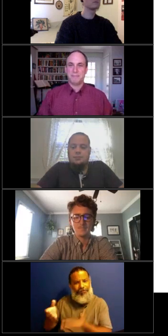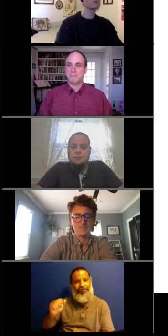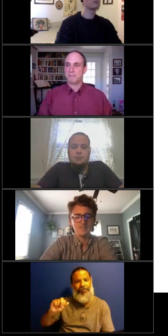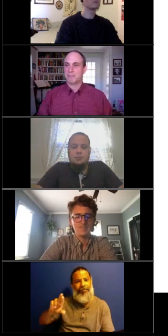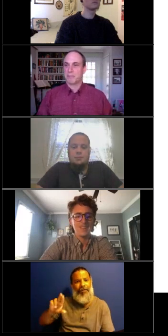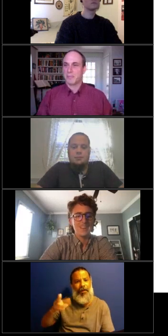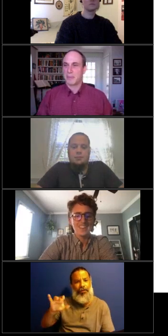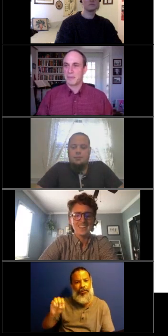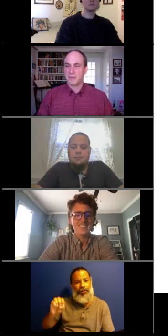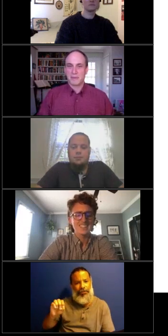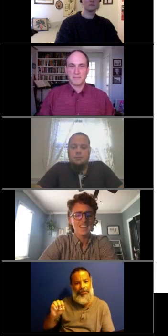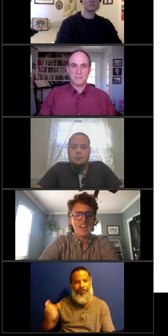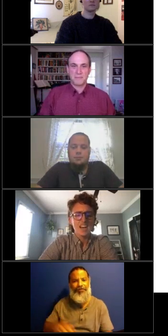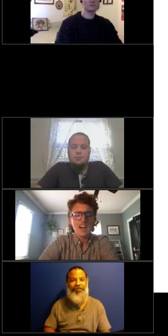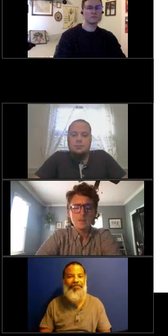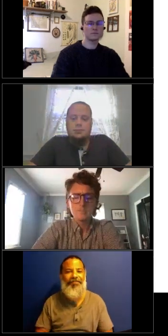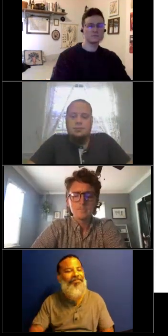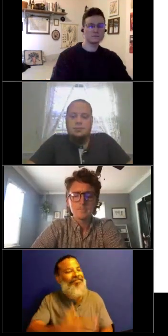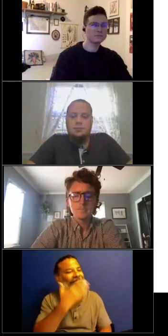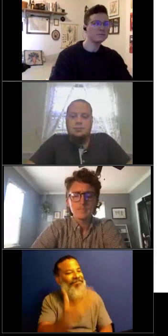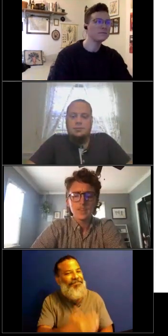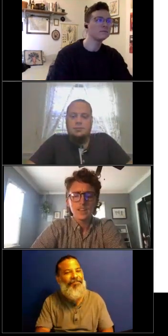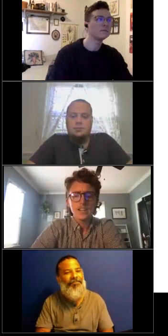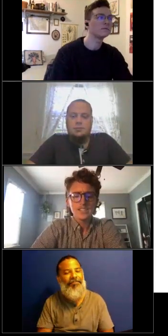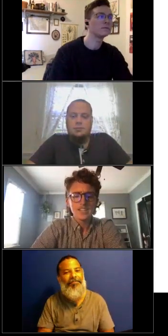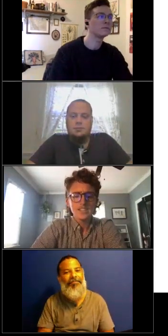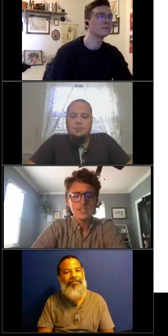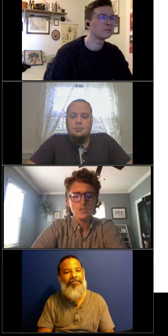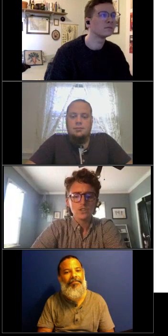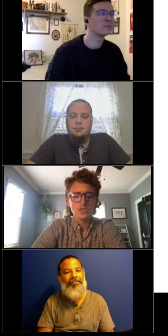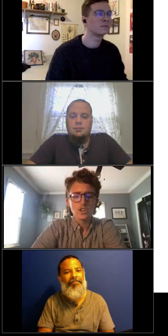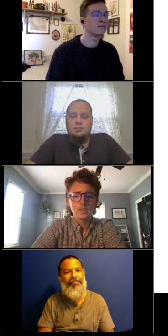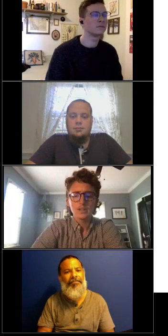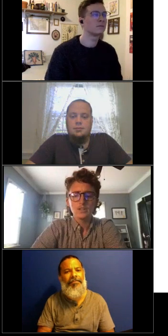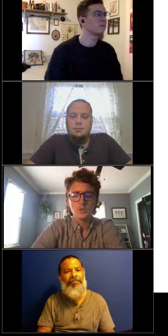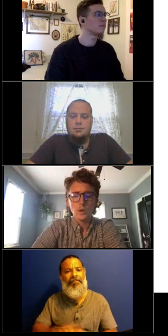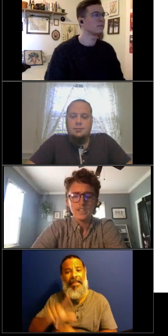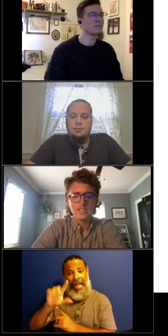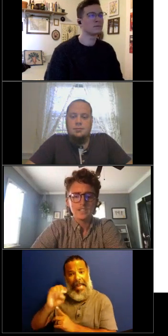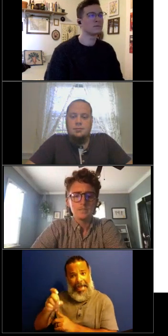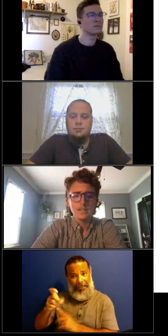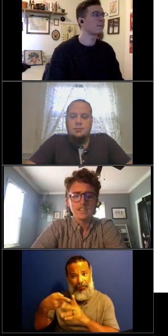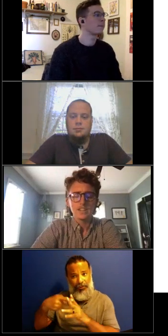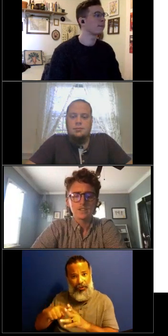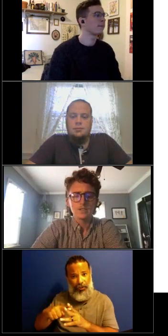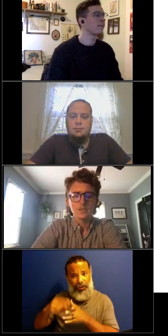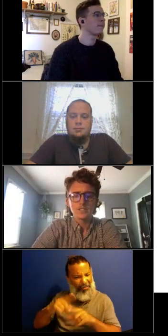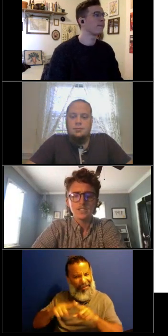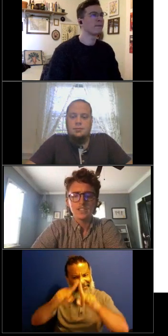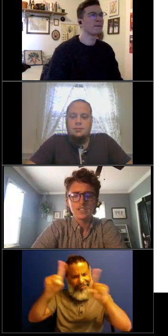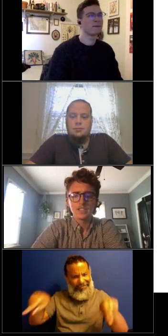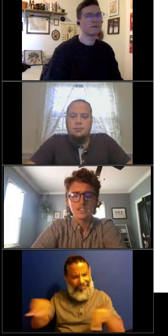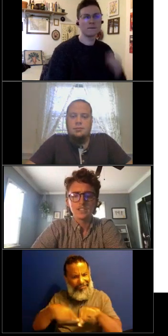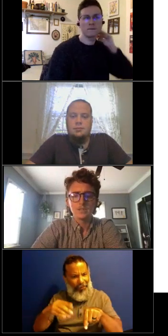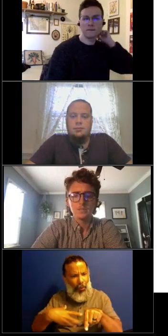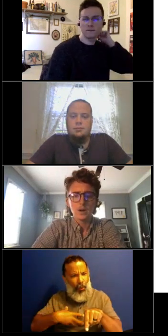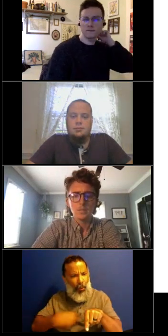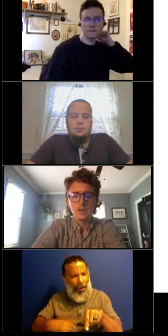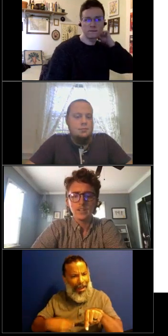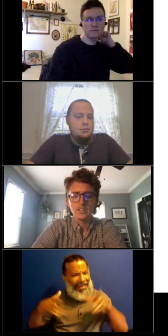away. Thanks. Lex, I can see that you started sharing, but it looks white to me. Can other folks see